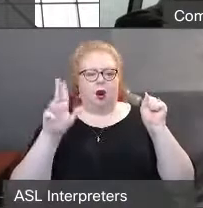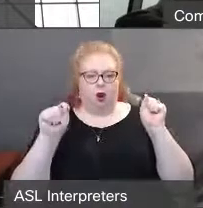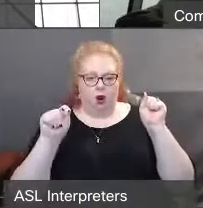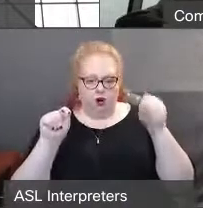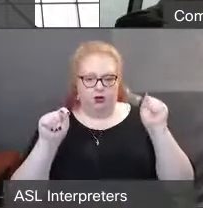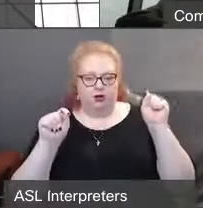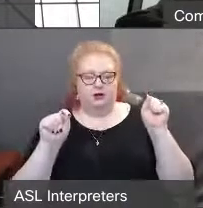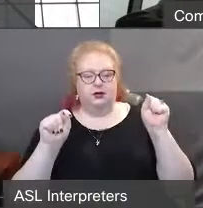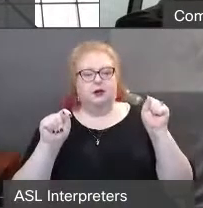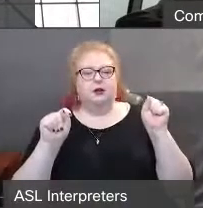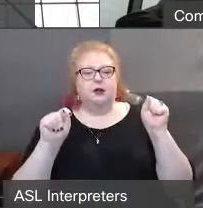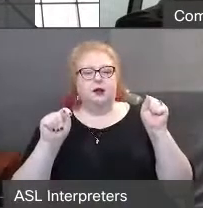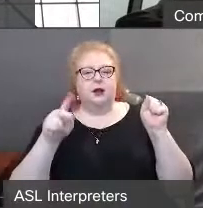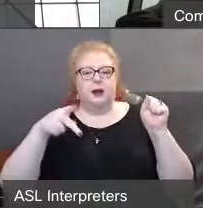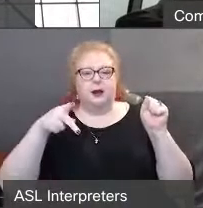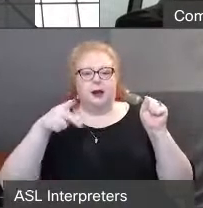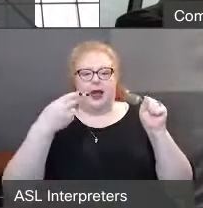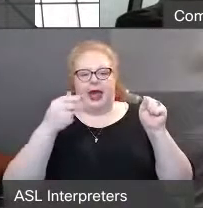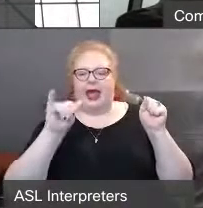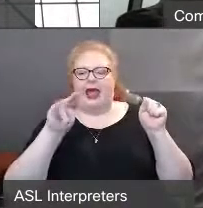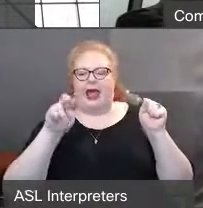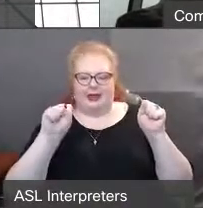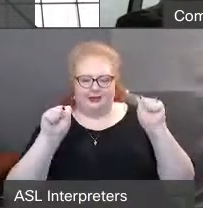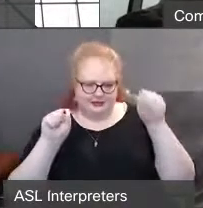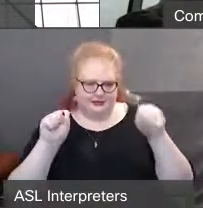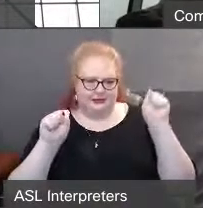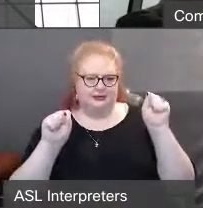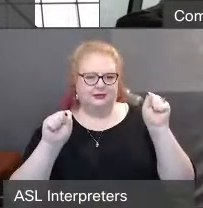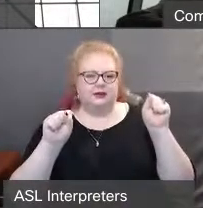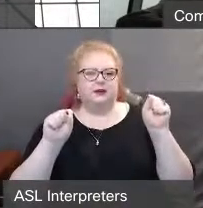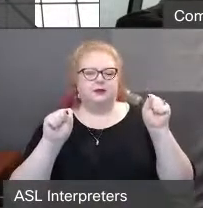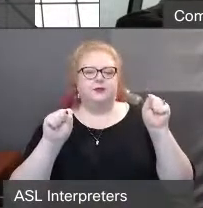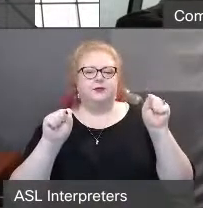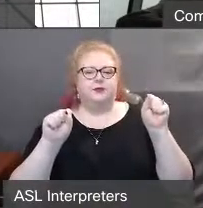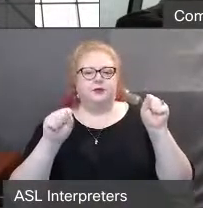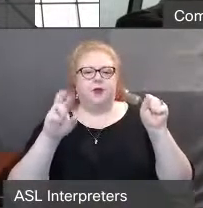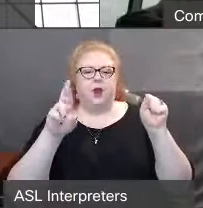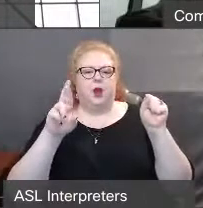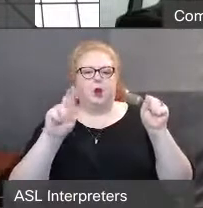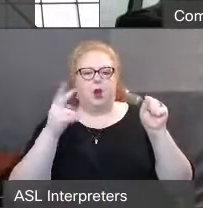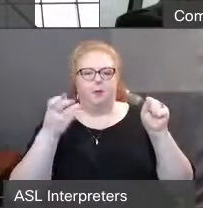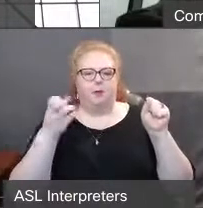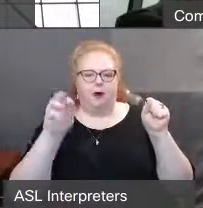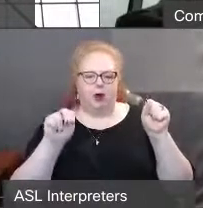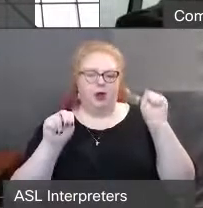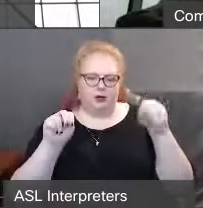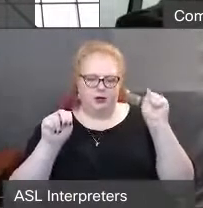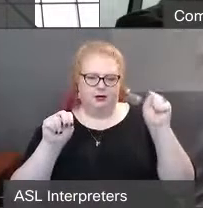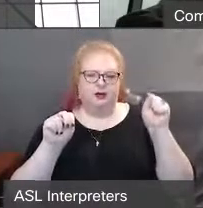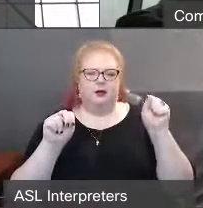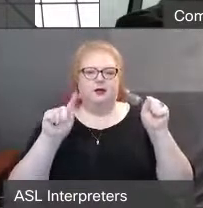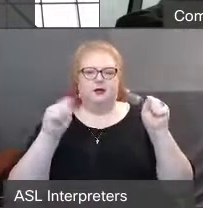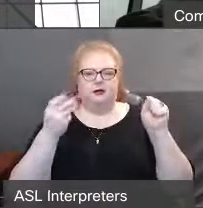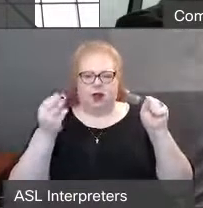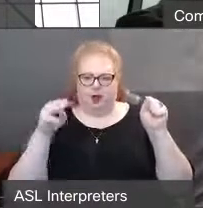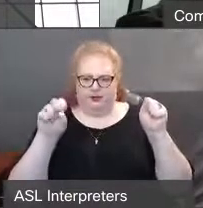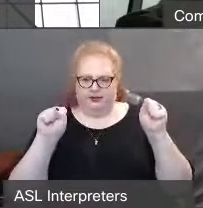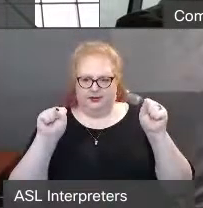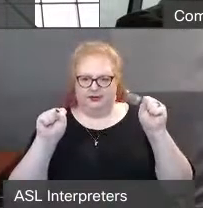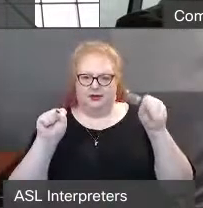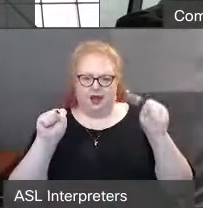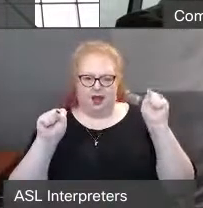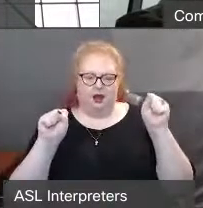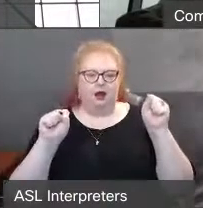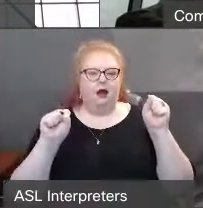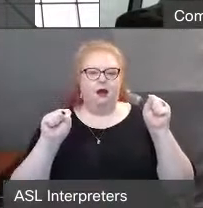Aye. Haynes. Yes. Ramon. Aye. Thomas.